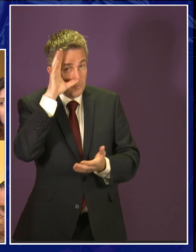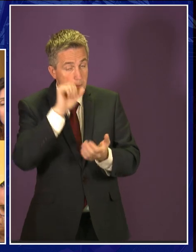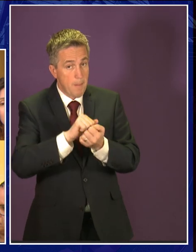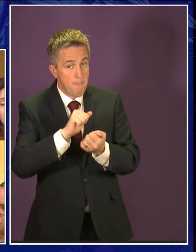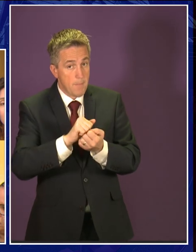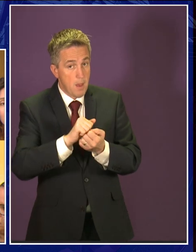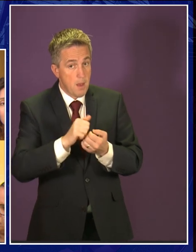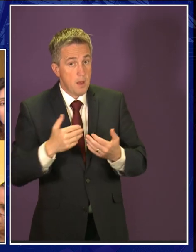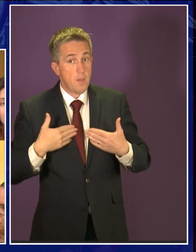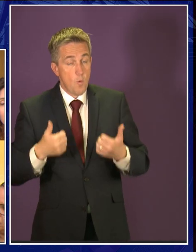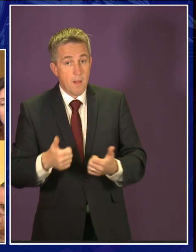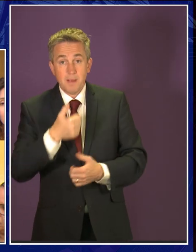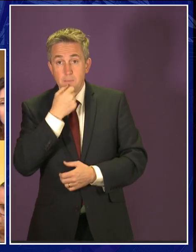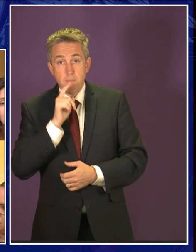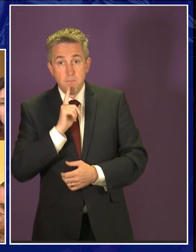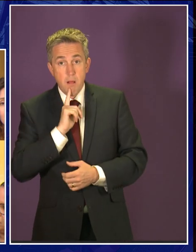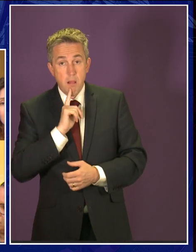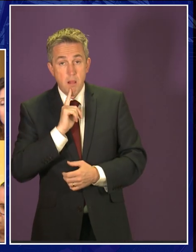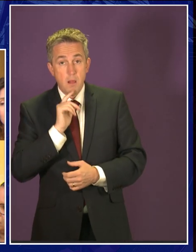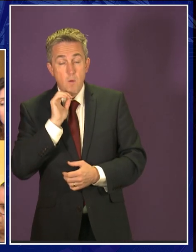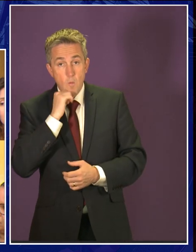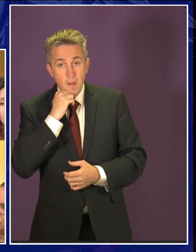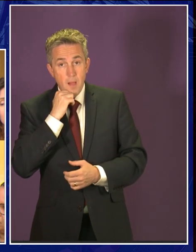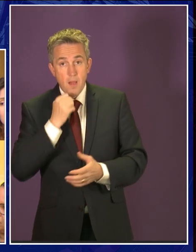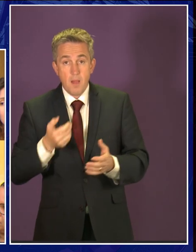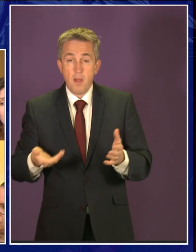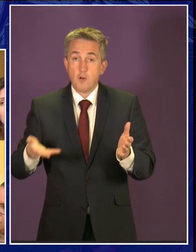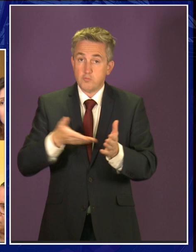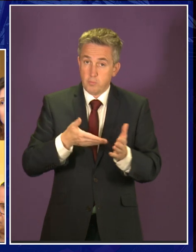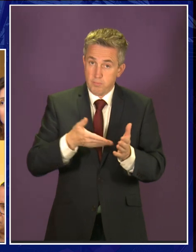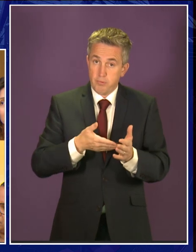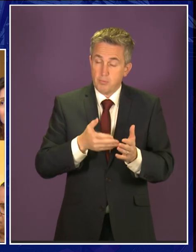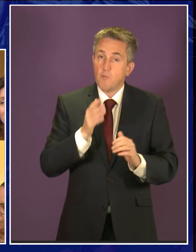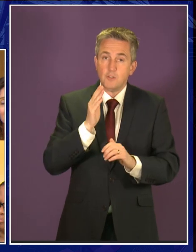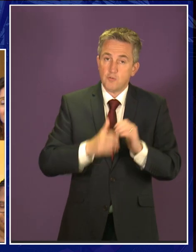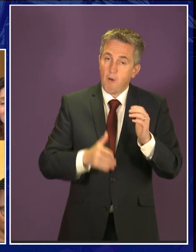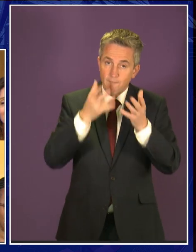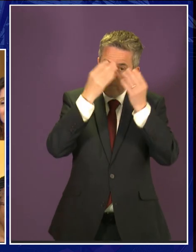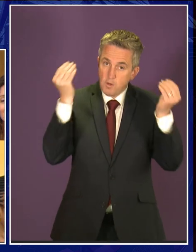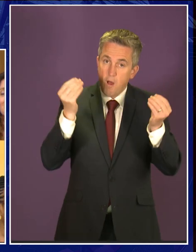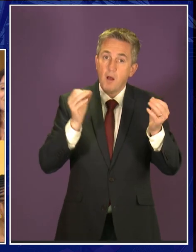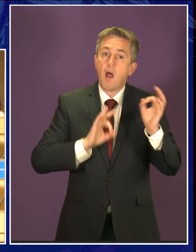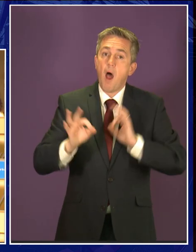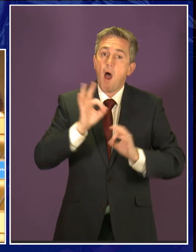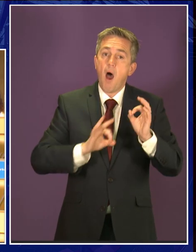the people who contributes to culture, that is, artists themselves, should not be forgotten. Thank